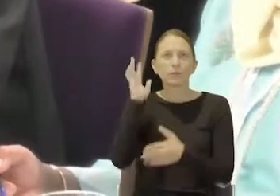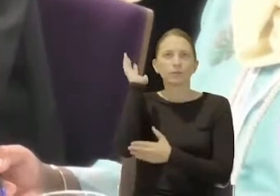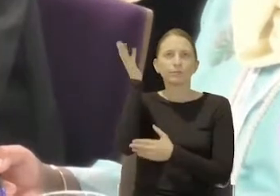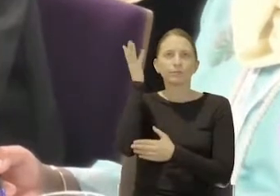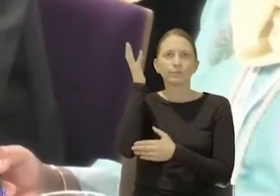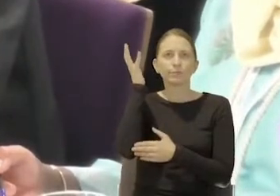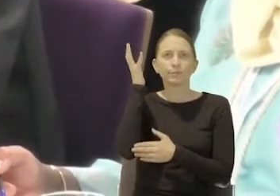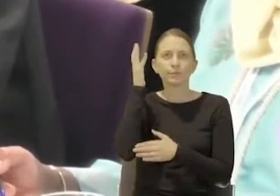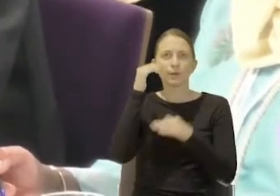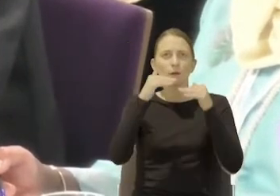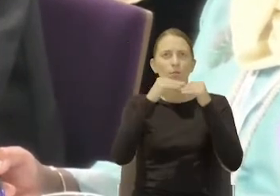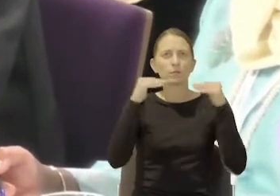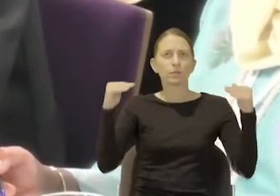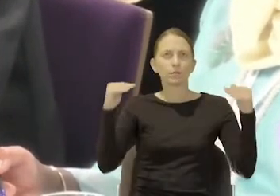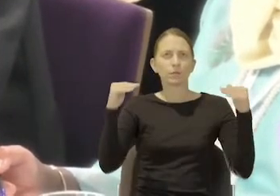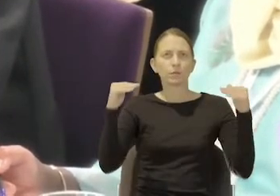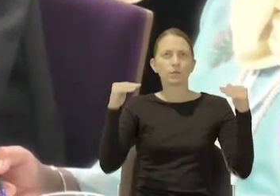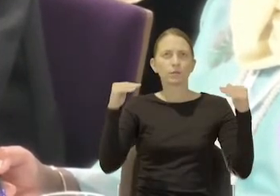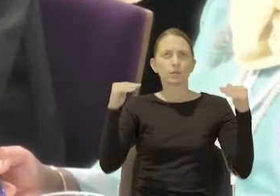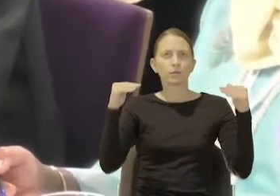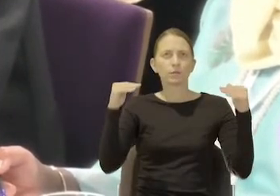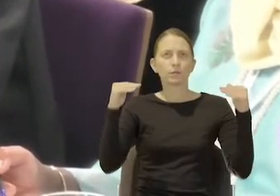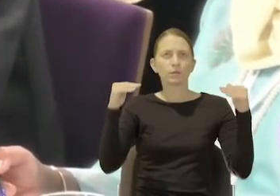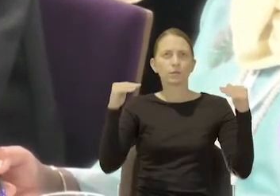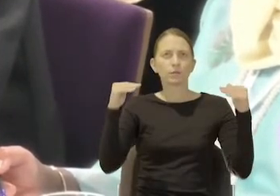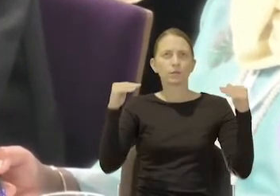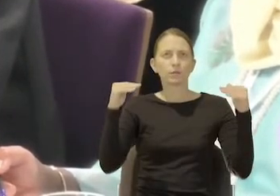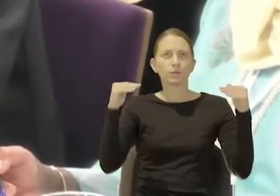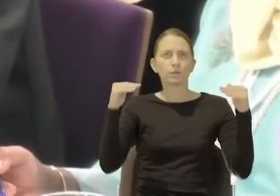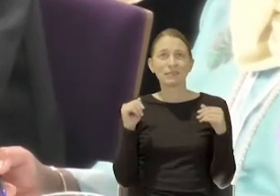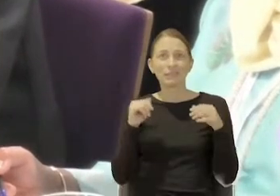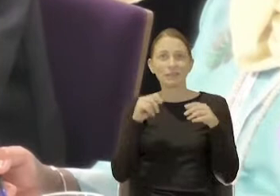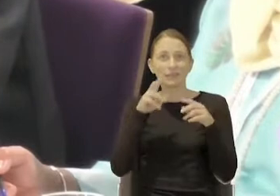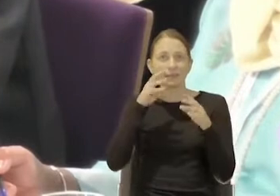progress on the implementation of the new urban agenda.